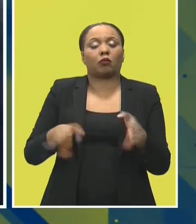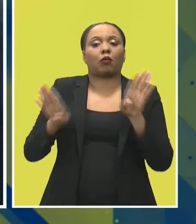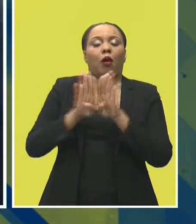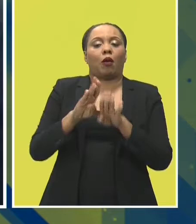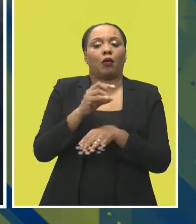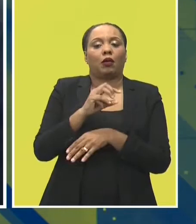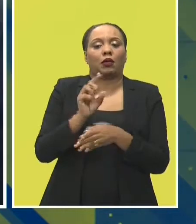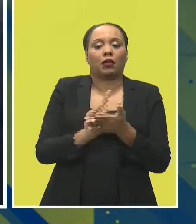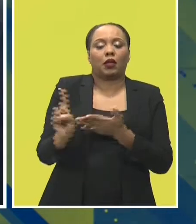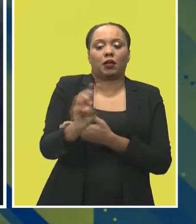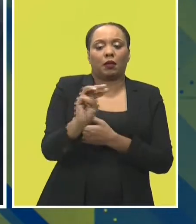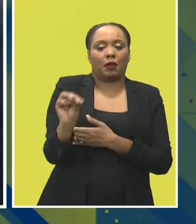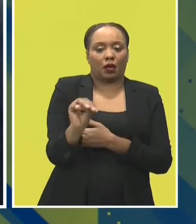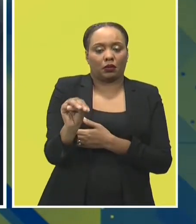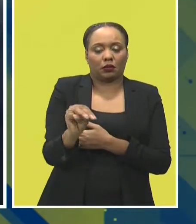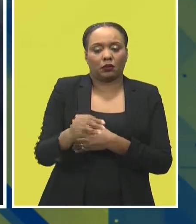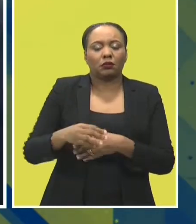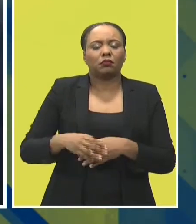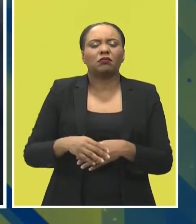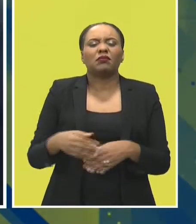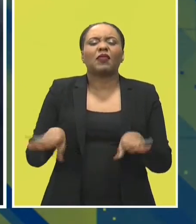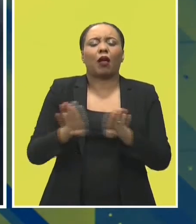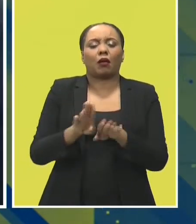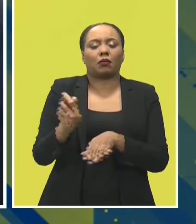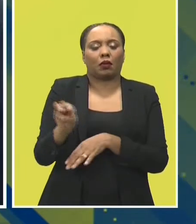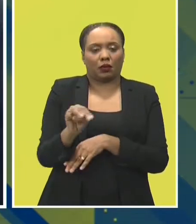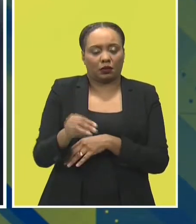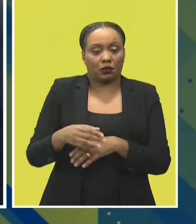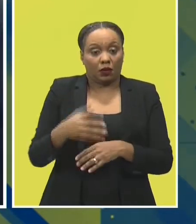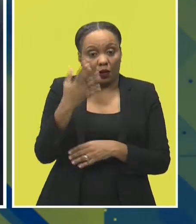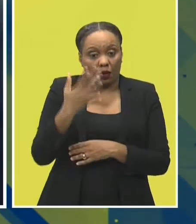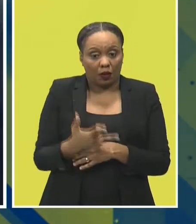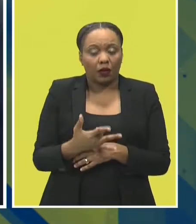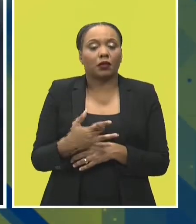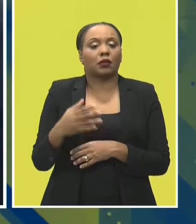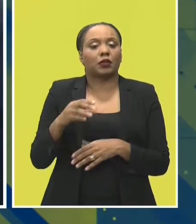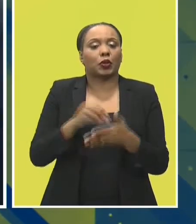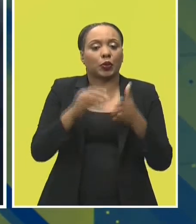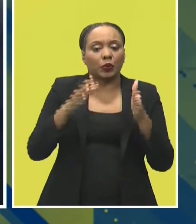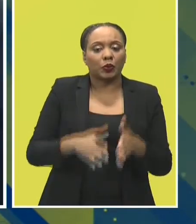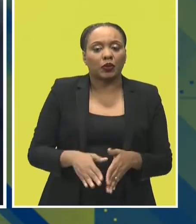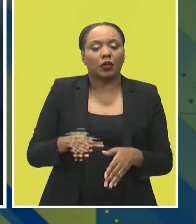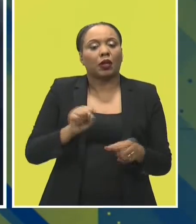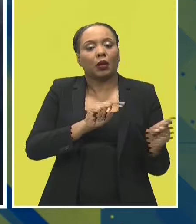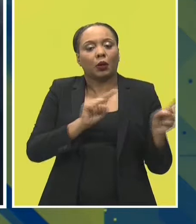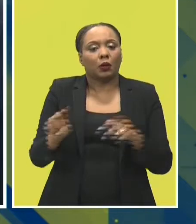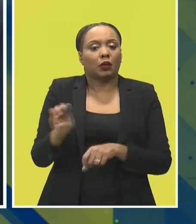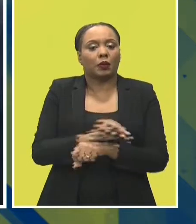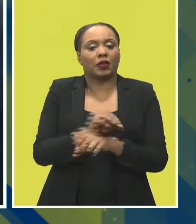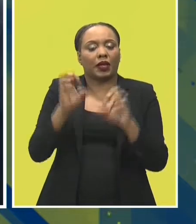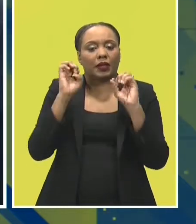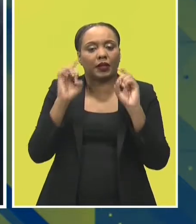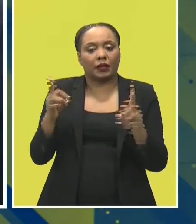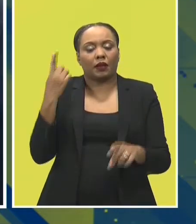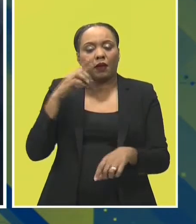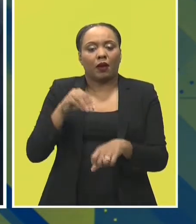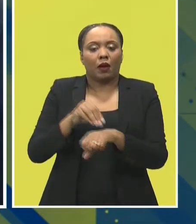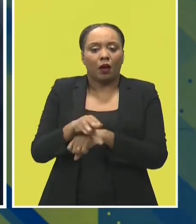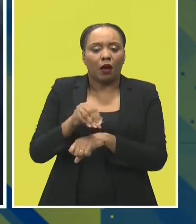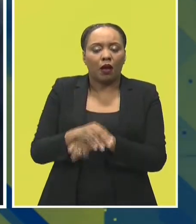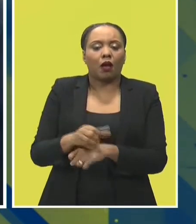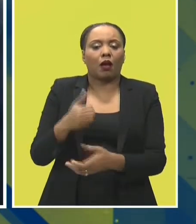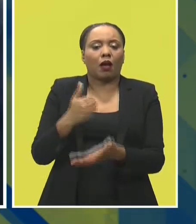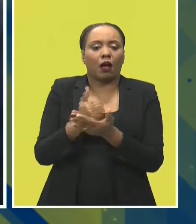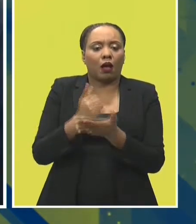counseling for students who we close the school, so we are actually preparing for the students to be able to come to the Ministry of Education for counseling.